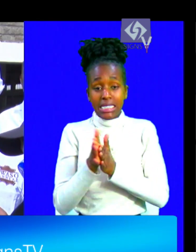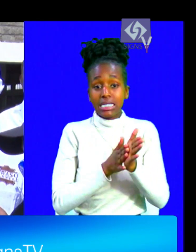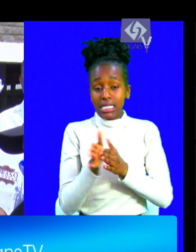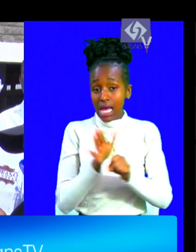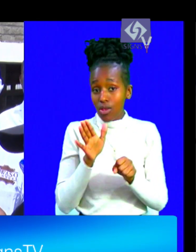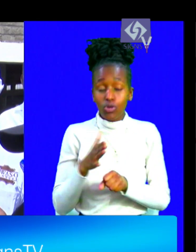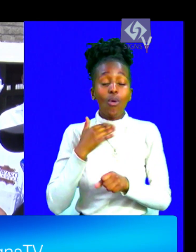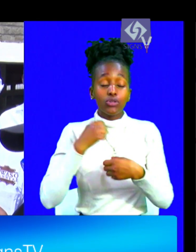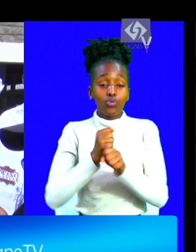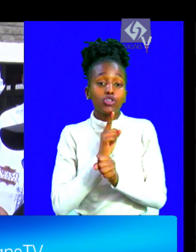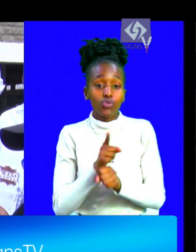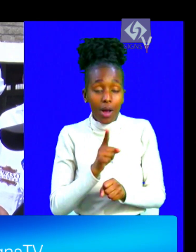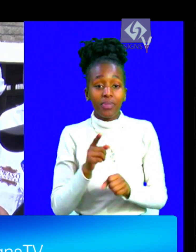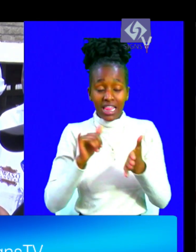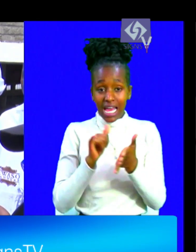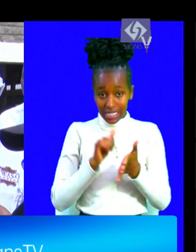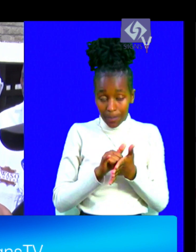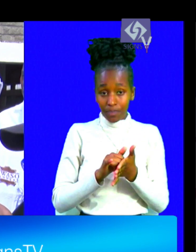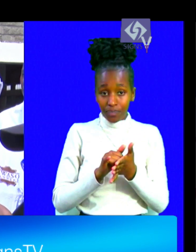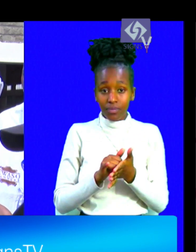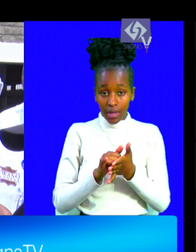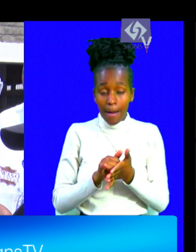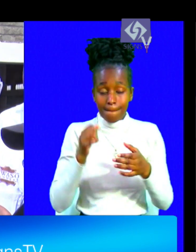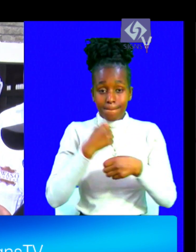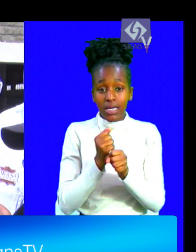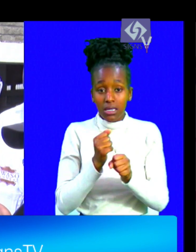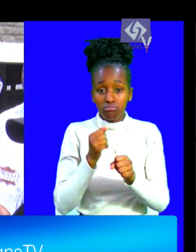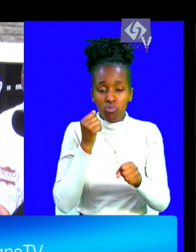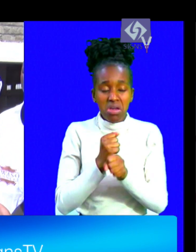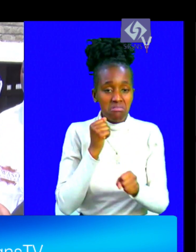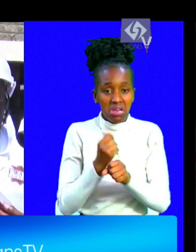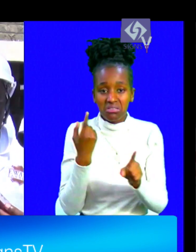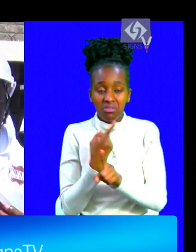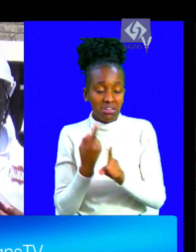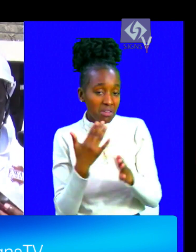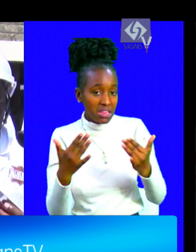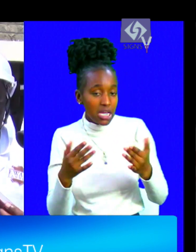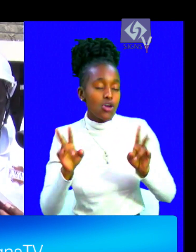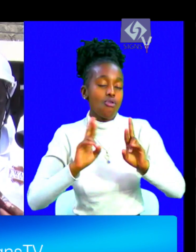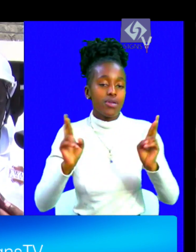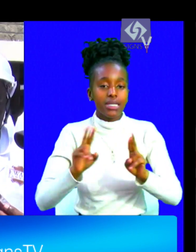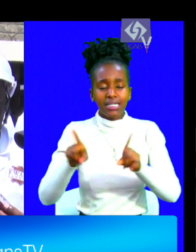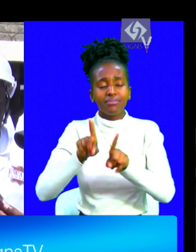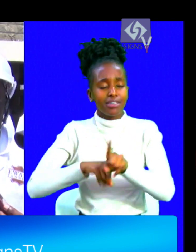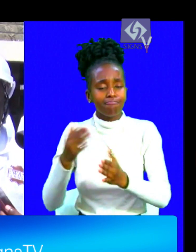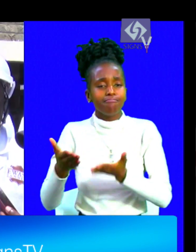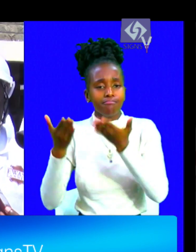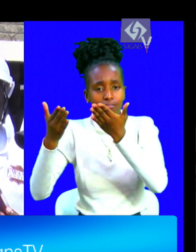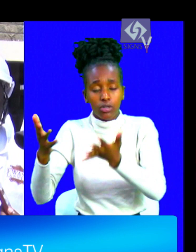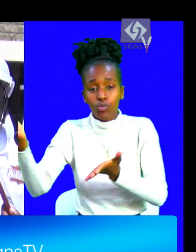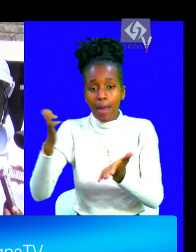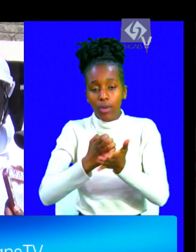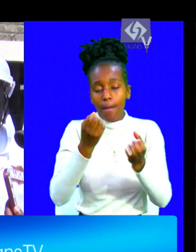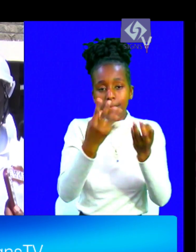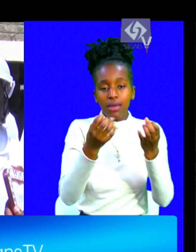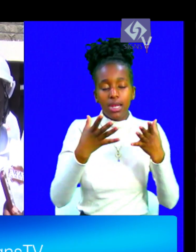hii sekta yetu ya leather tumeinua, ndio watu wetu wapate kazi. It's not going to be business as usual.